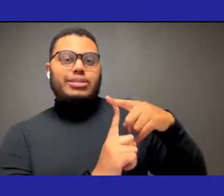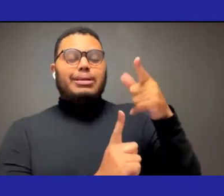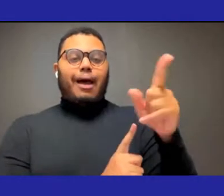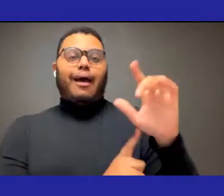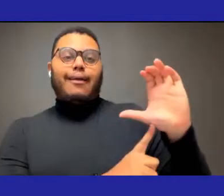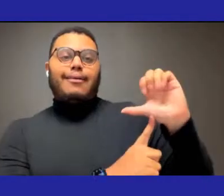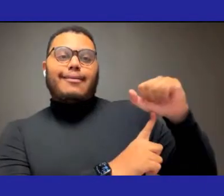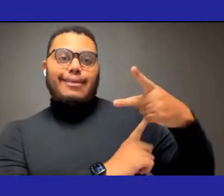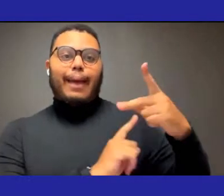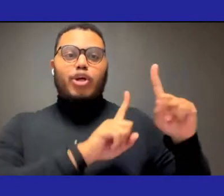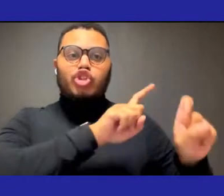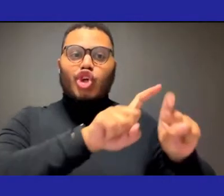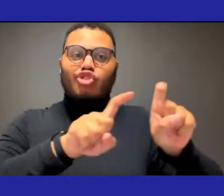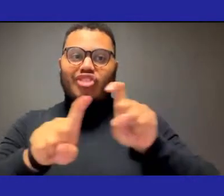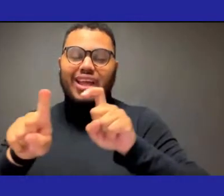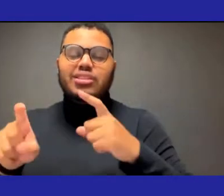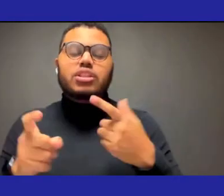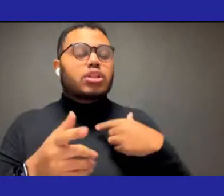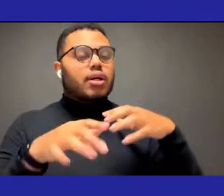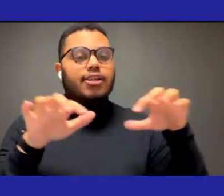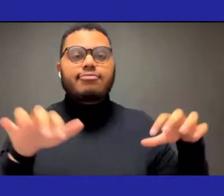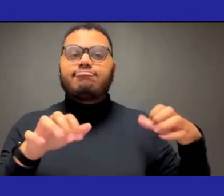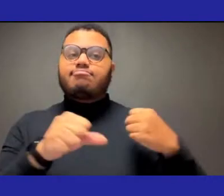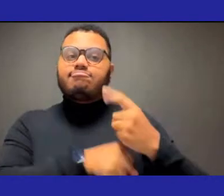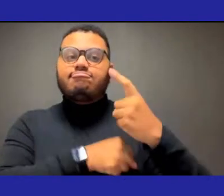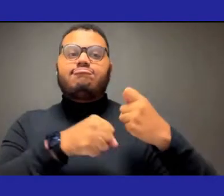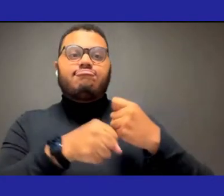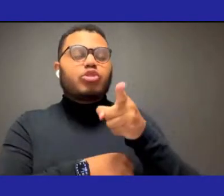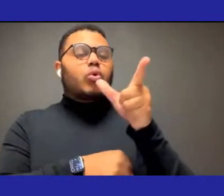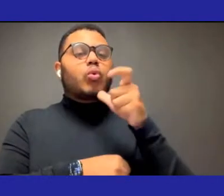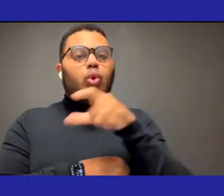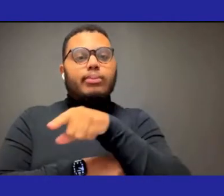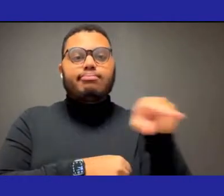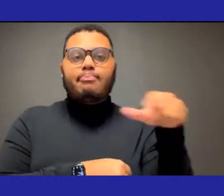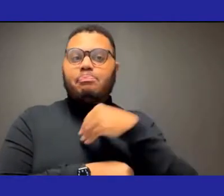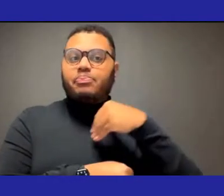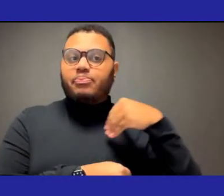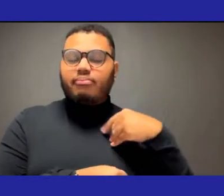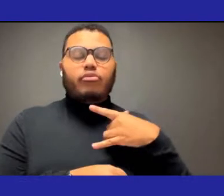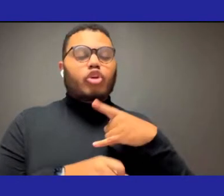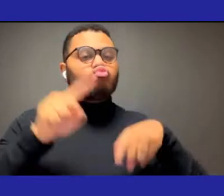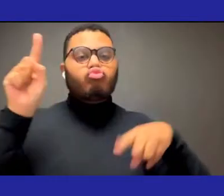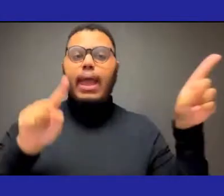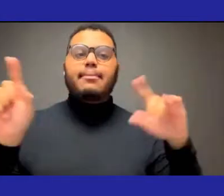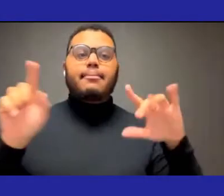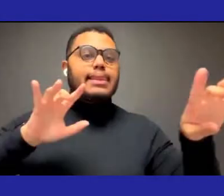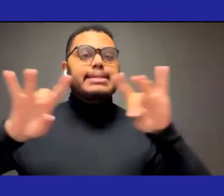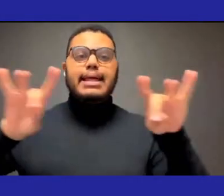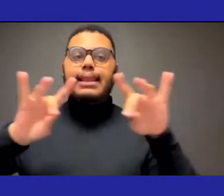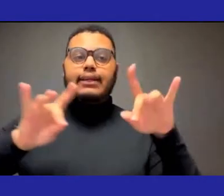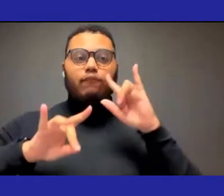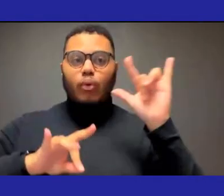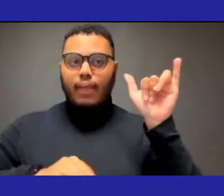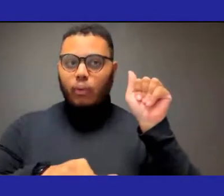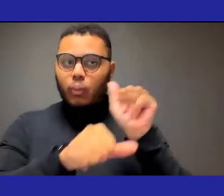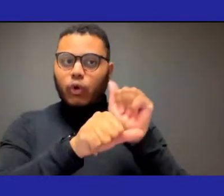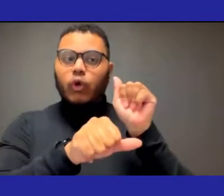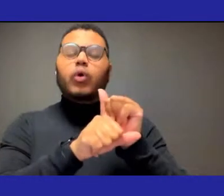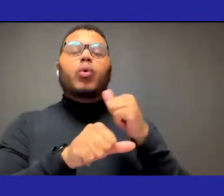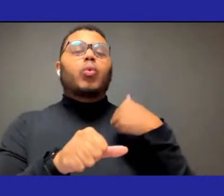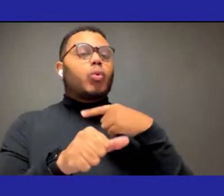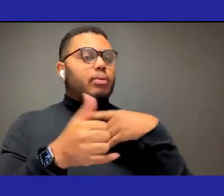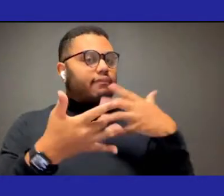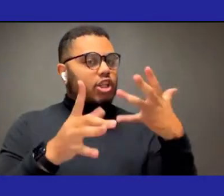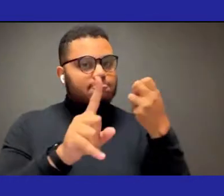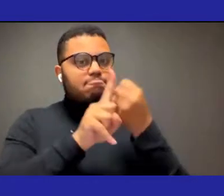are done every year amongst the membership, randomly selected for that work. And we've achieved an